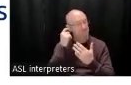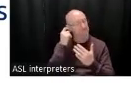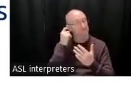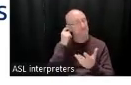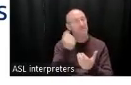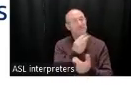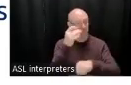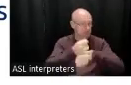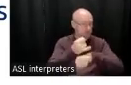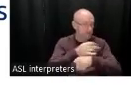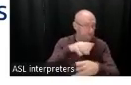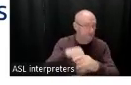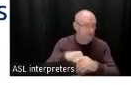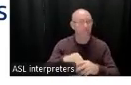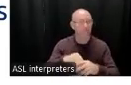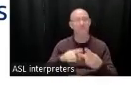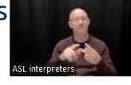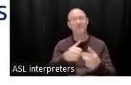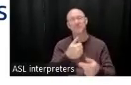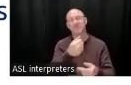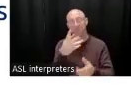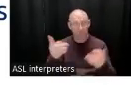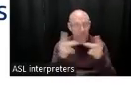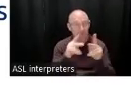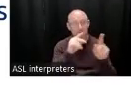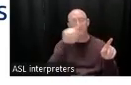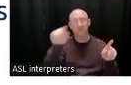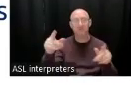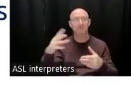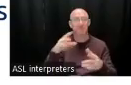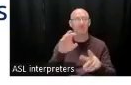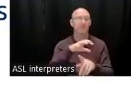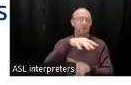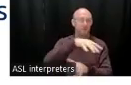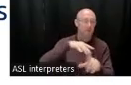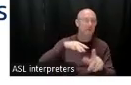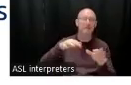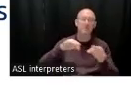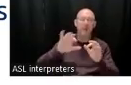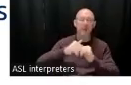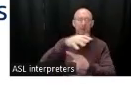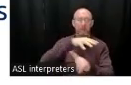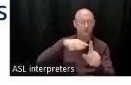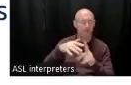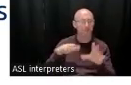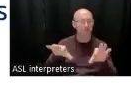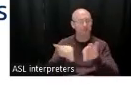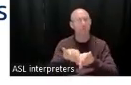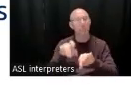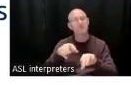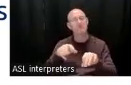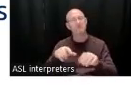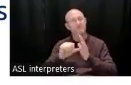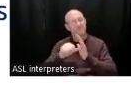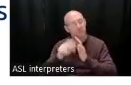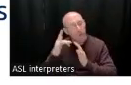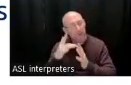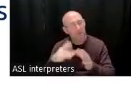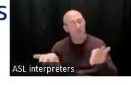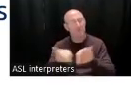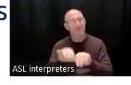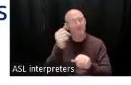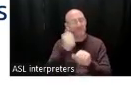institutions involved or multiple sites, that environment matters, and the different environments matter because you want to highlight what's unique about